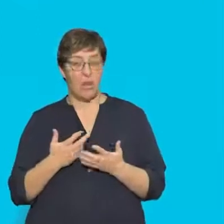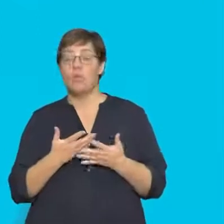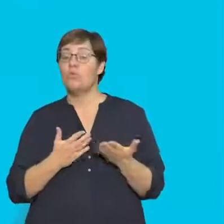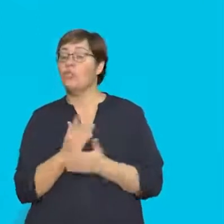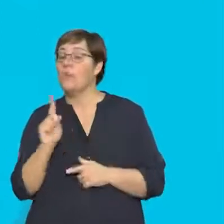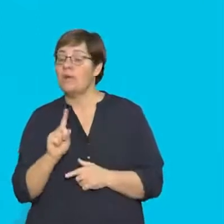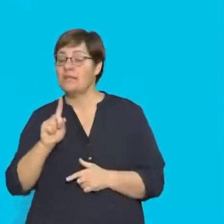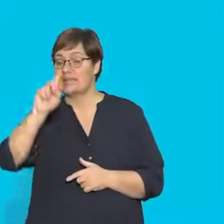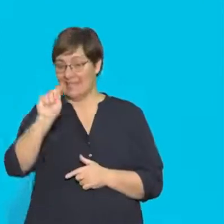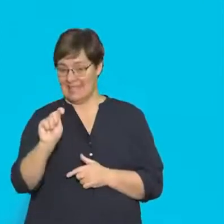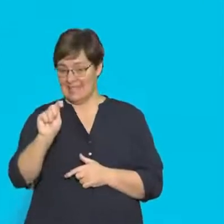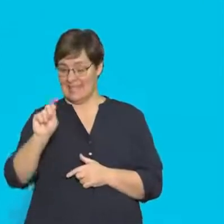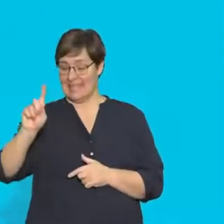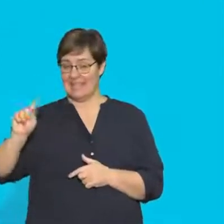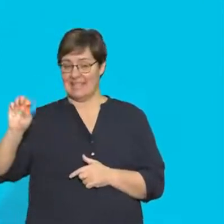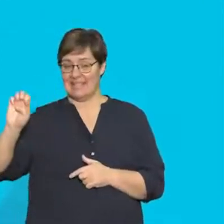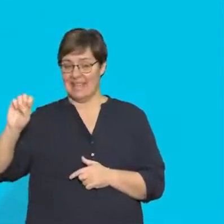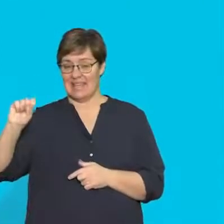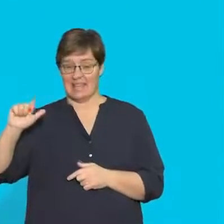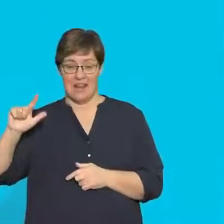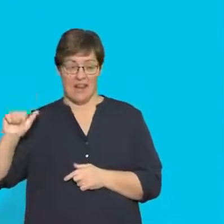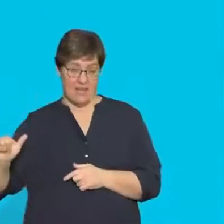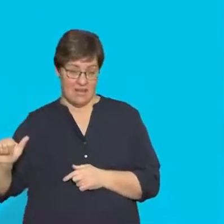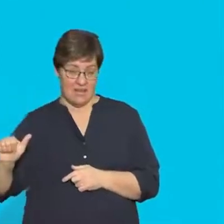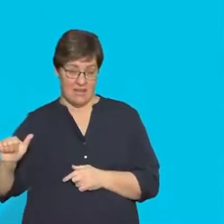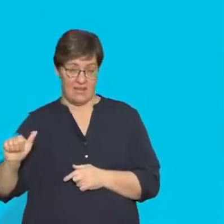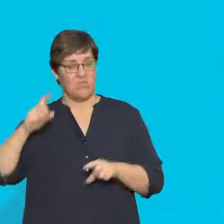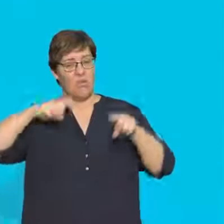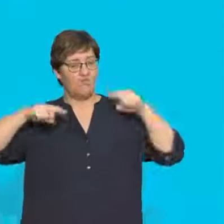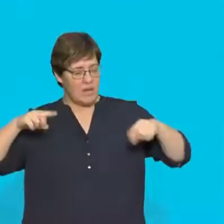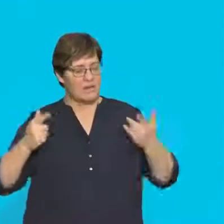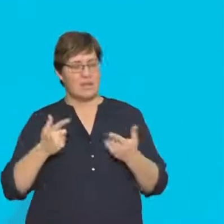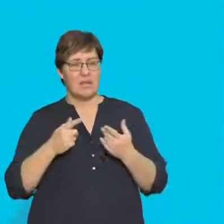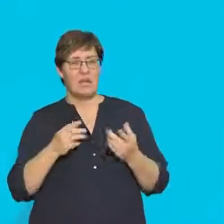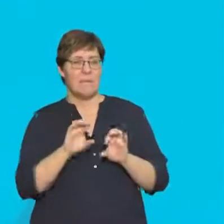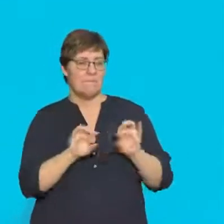so we're able to measure and rate different magnets, bar magnets,